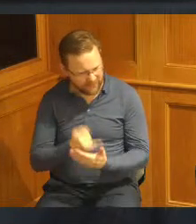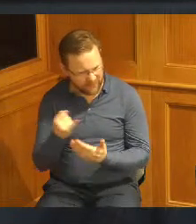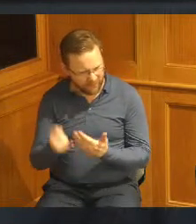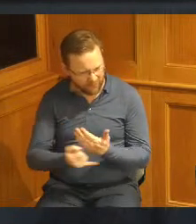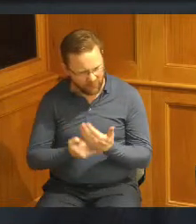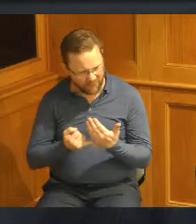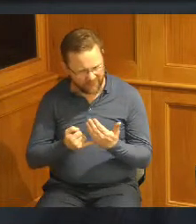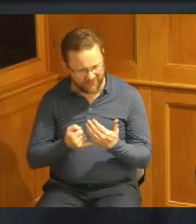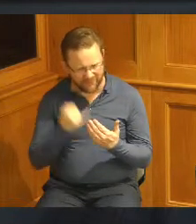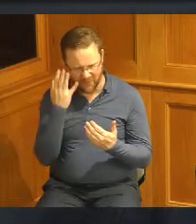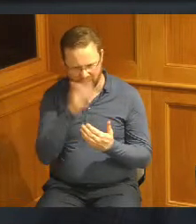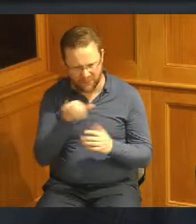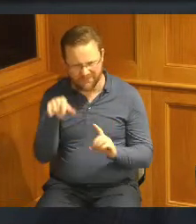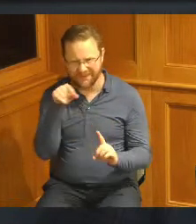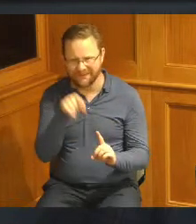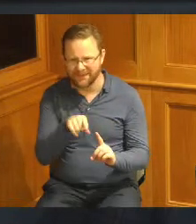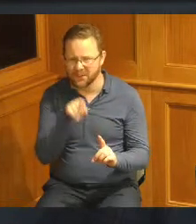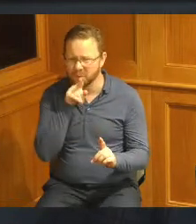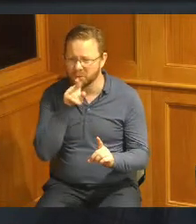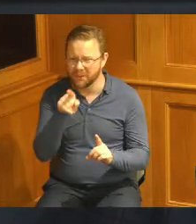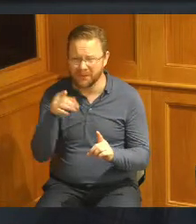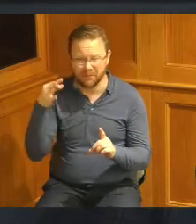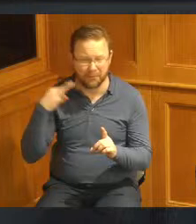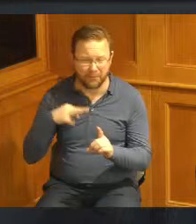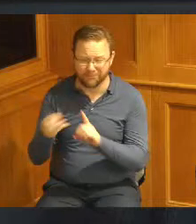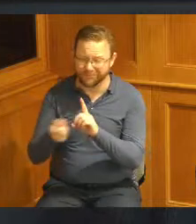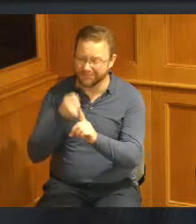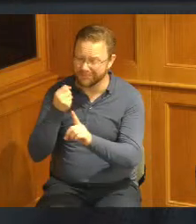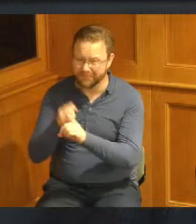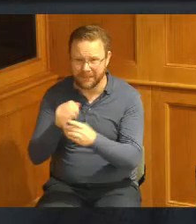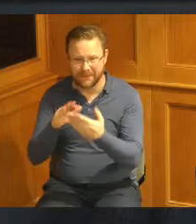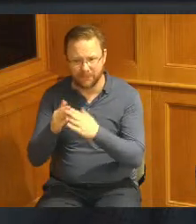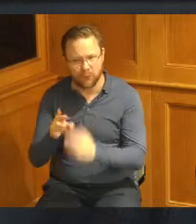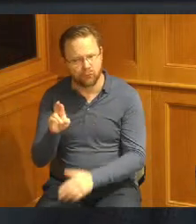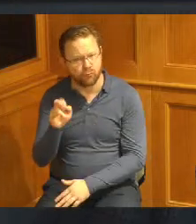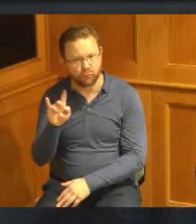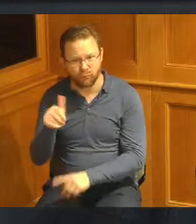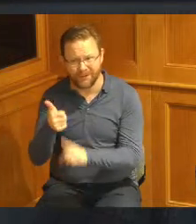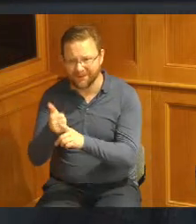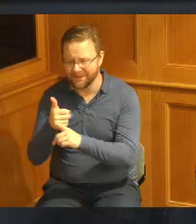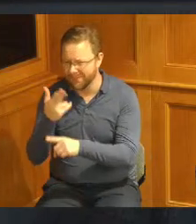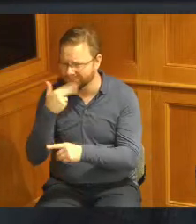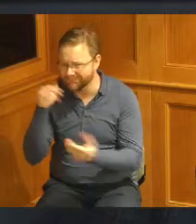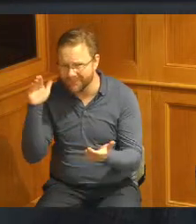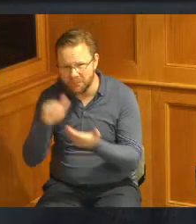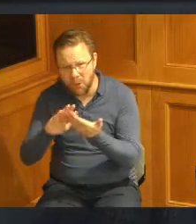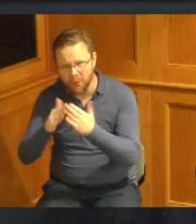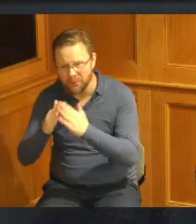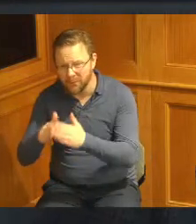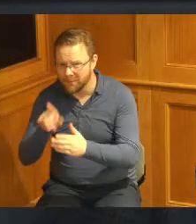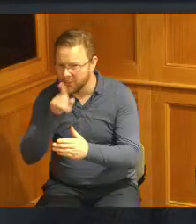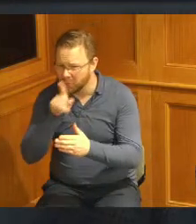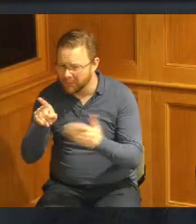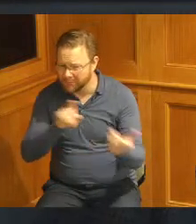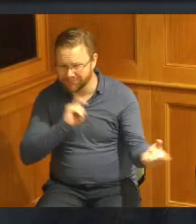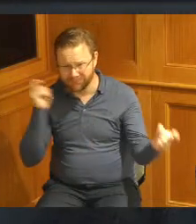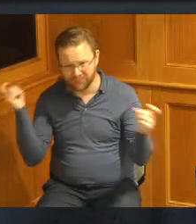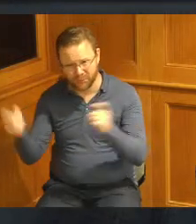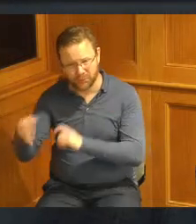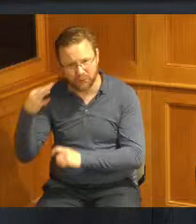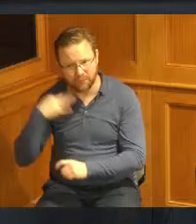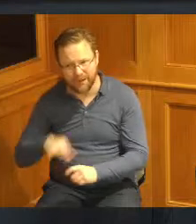quite like this one that has this kind of impact on a community as small as Reading. And so I'm very excited for the city of